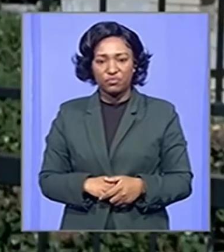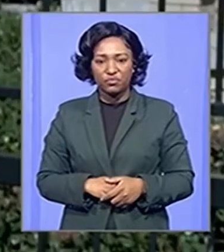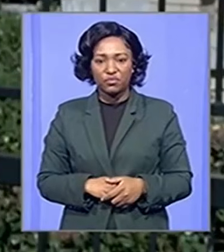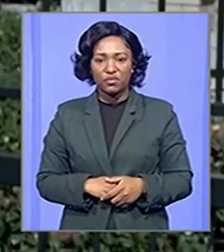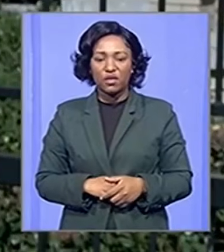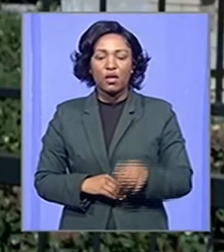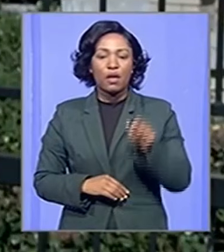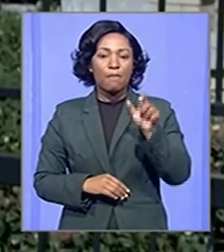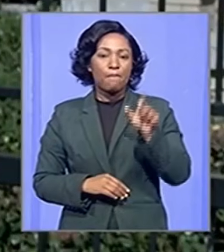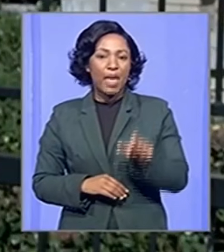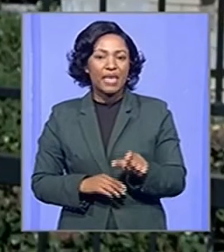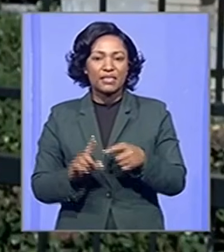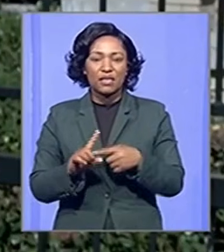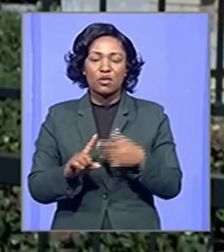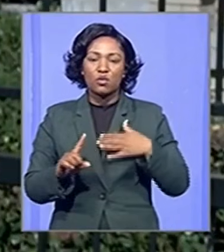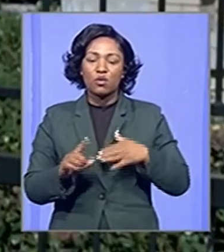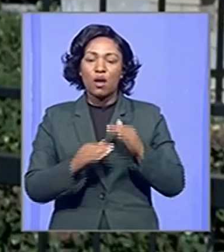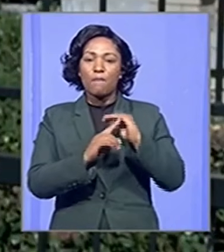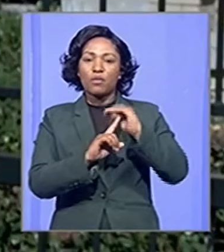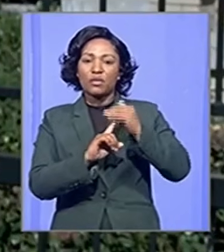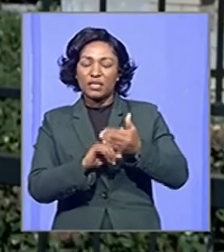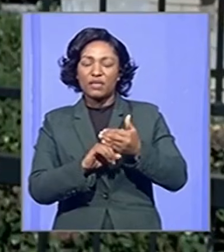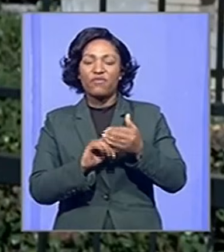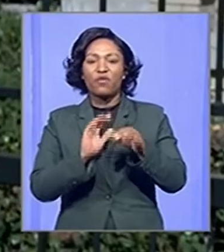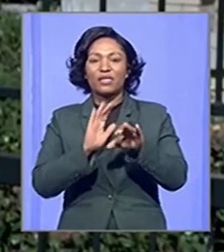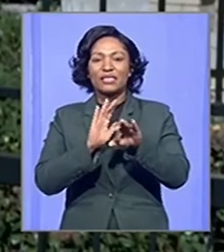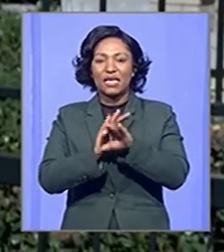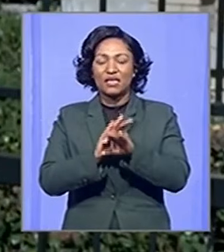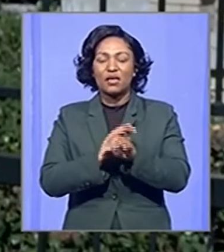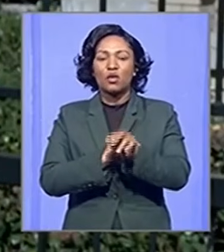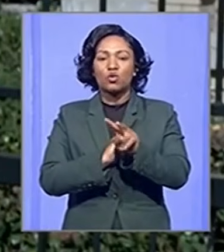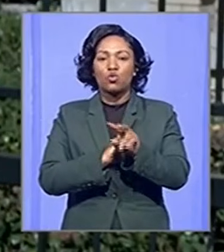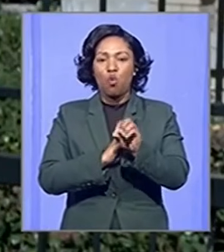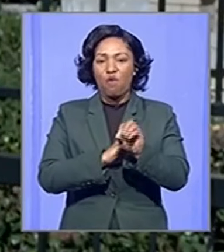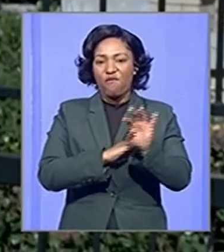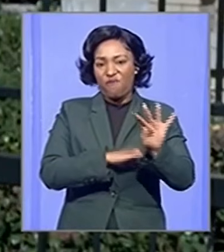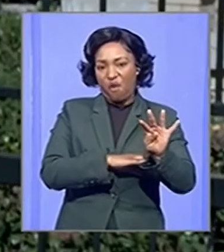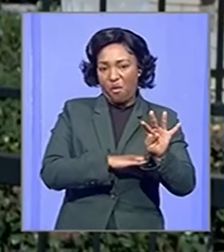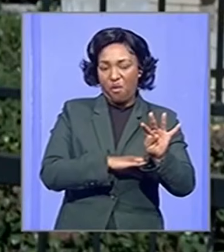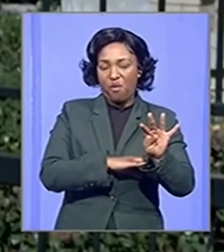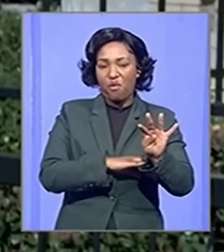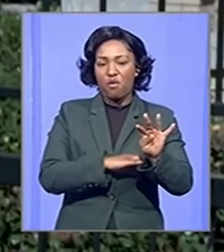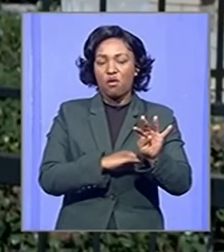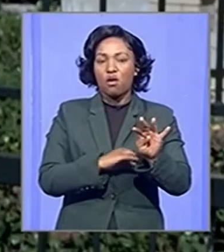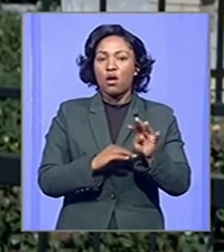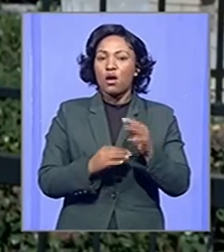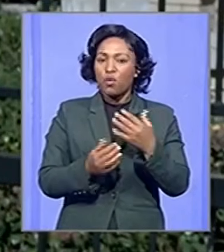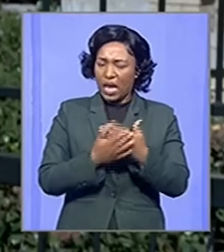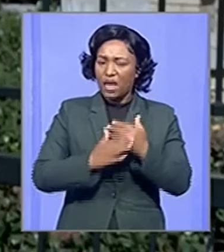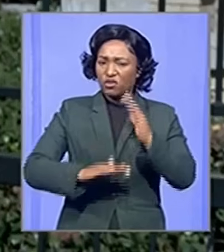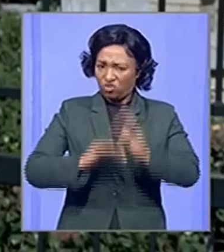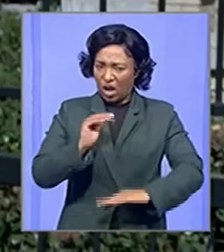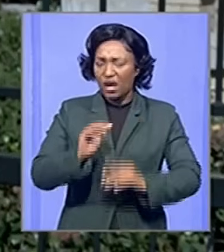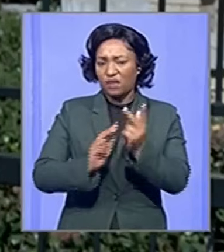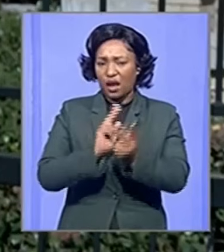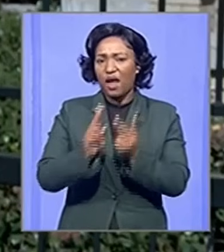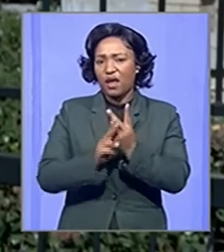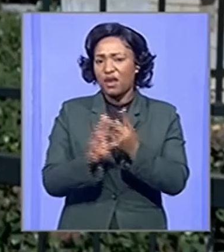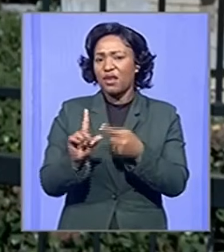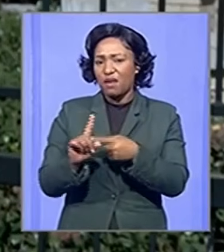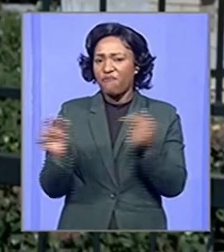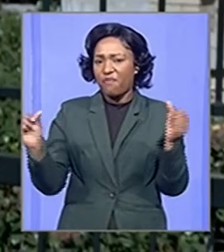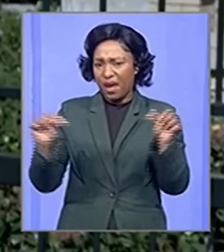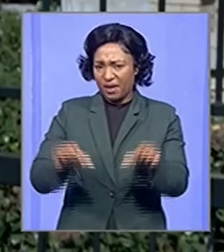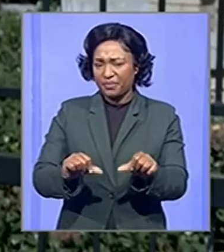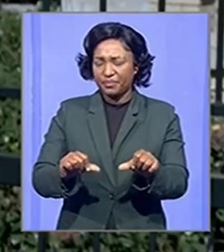not to use the protection of Section 204, the person can be charged again with the same offence. Section 6